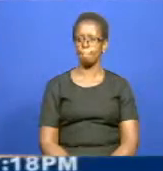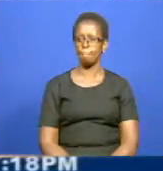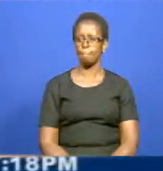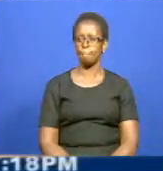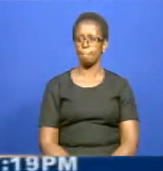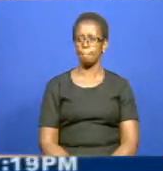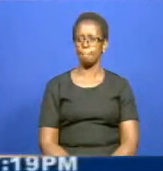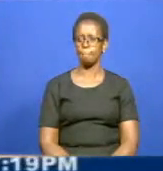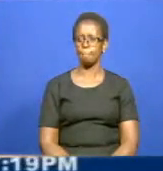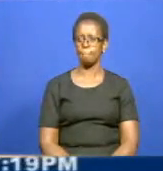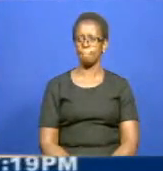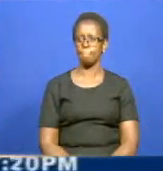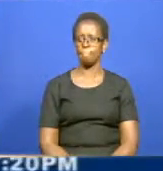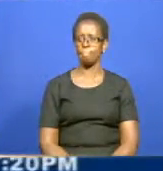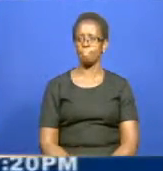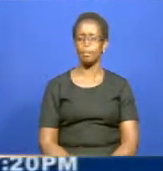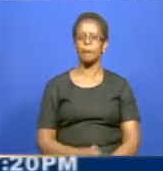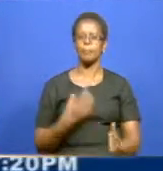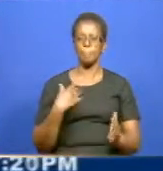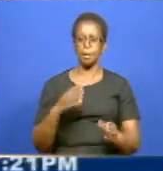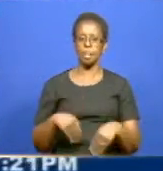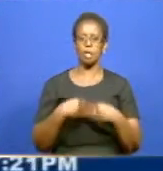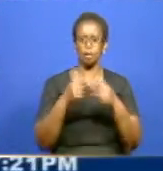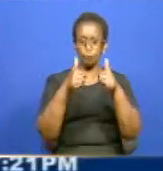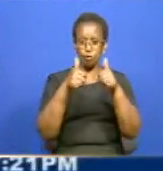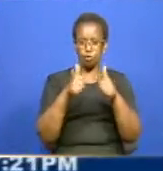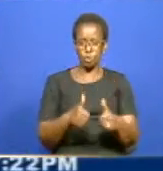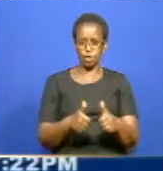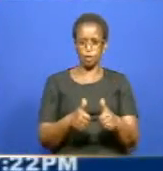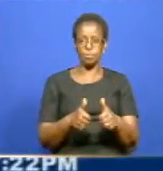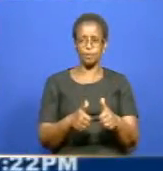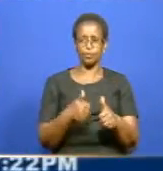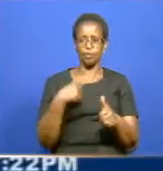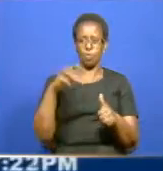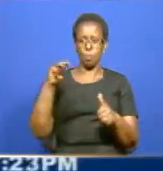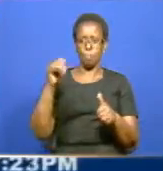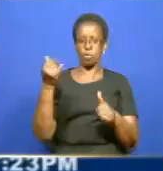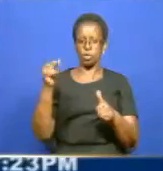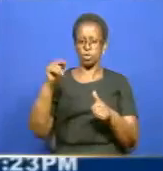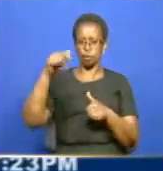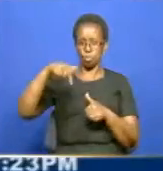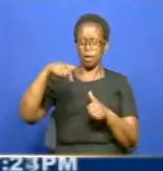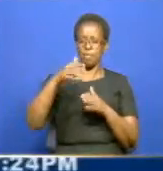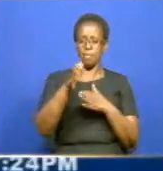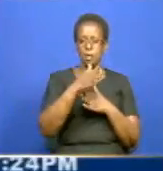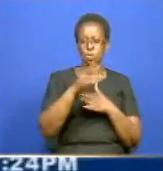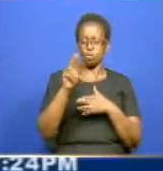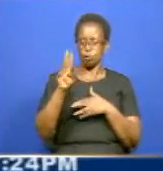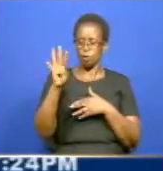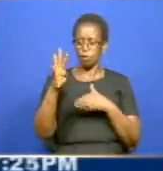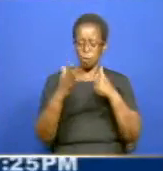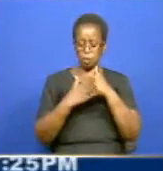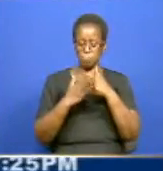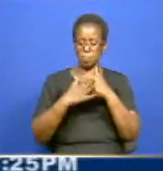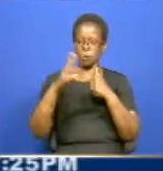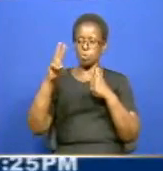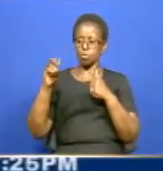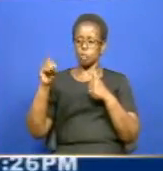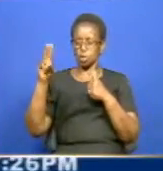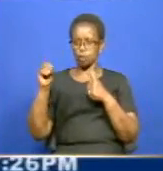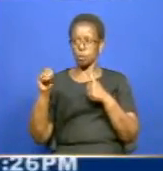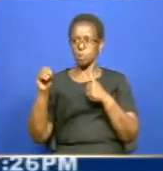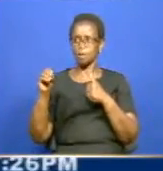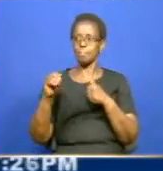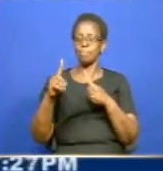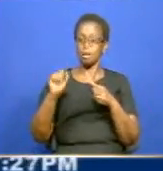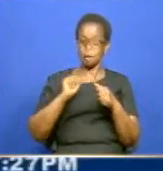Mr. Speaker, I beg to give notice of the following motion today, Thursday, 24th September 2020, that the Senate adopts